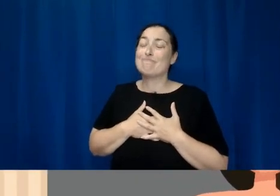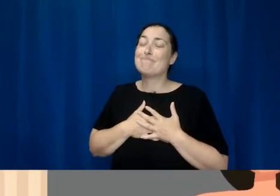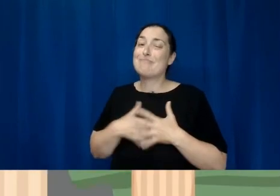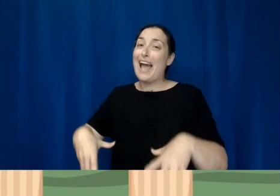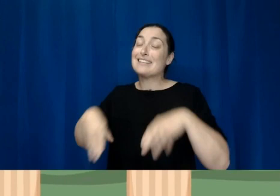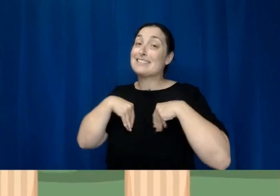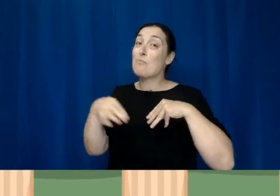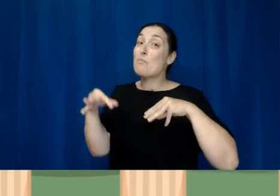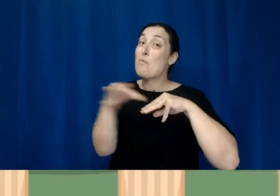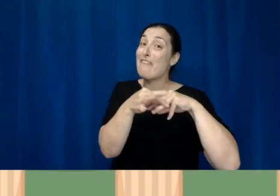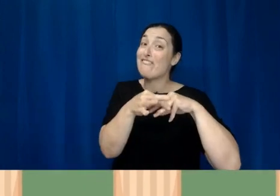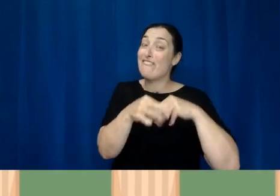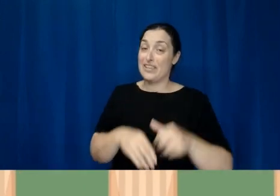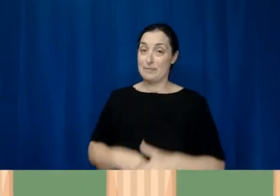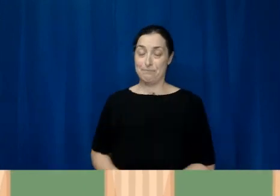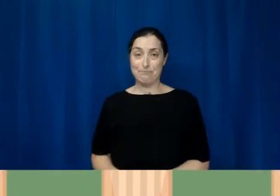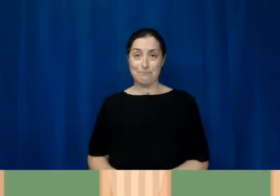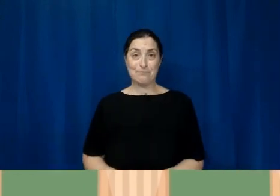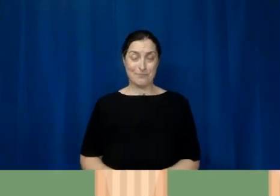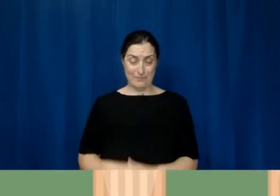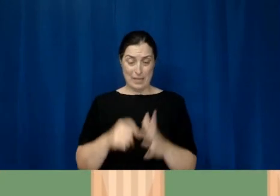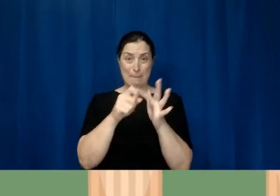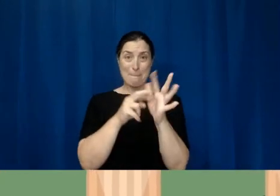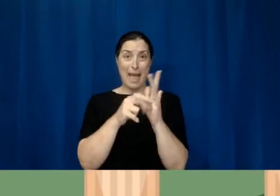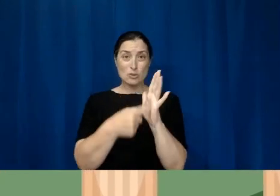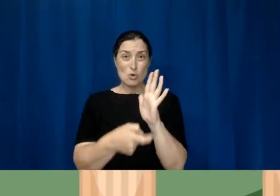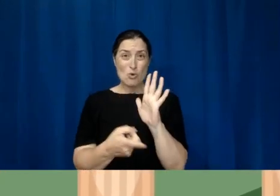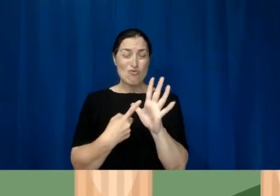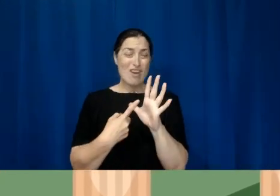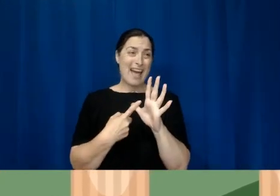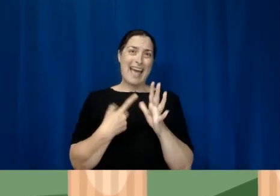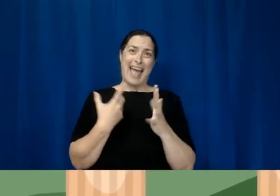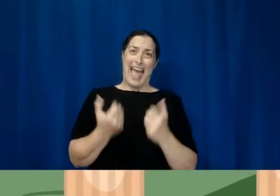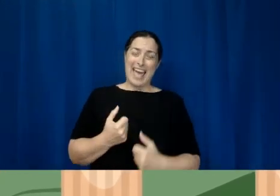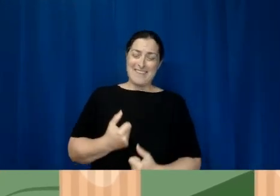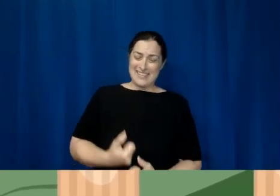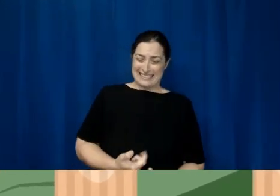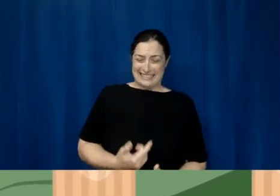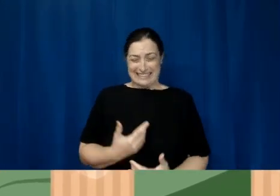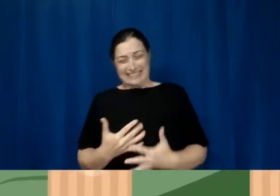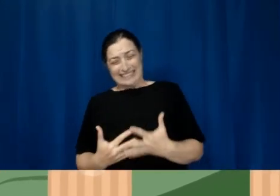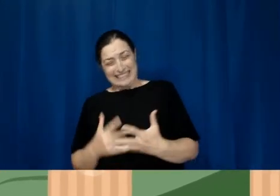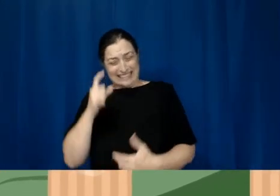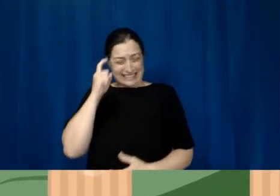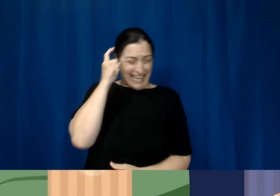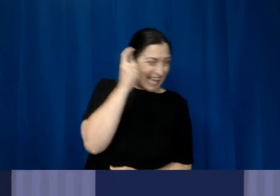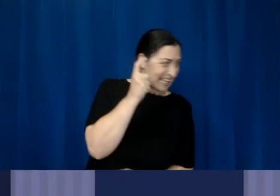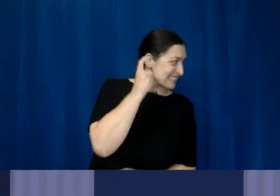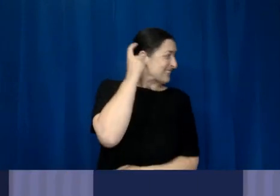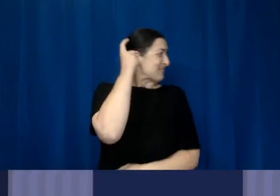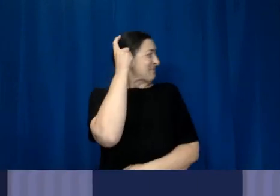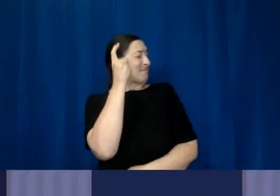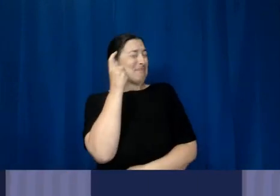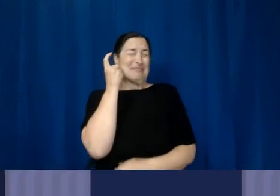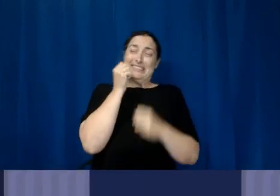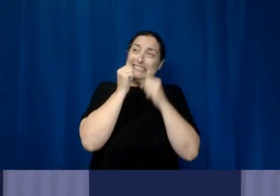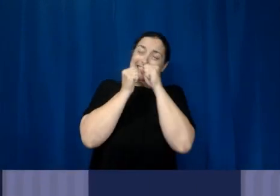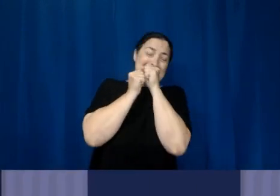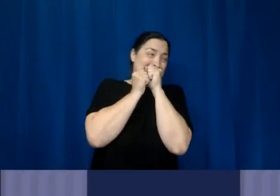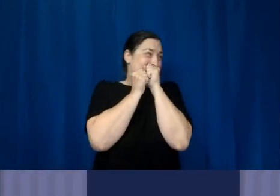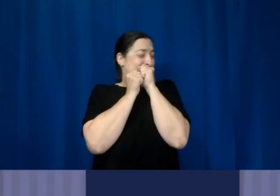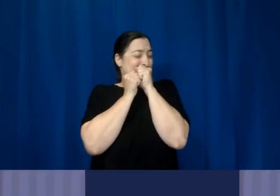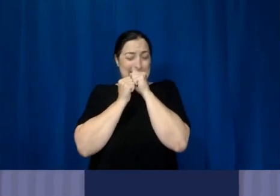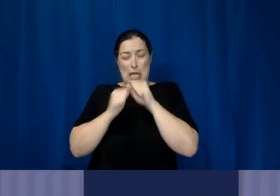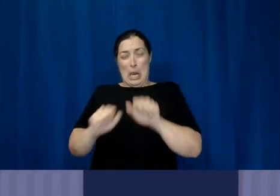While living on Earth, Pandora struggled to resist her mounting urge to open the forbidden vessel. Finally, her curiosity overwhelmed